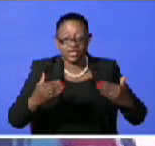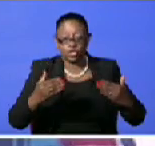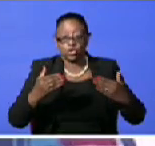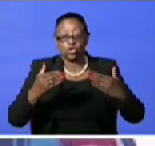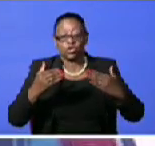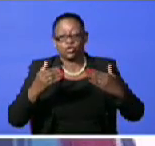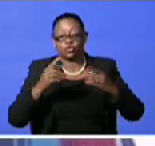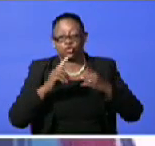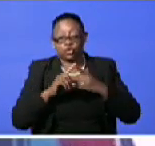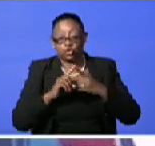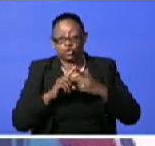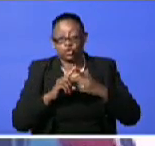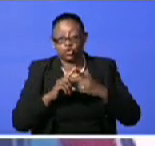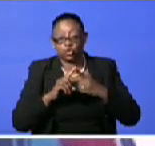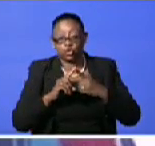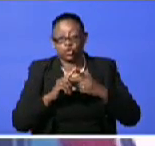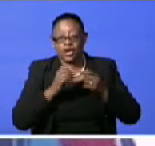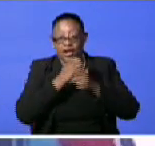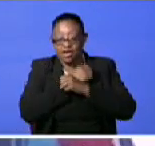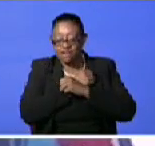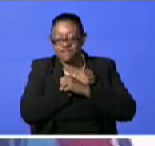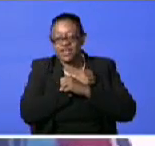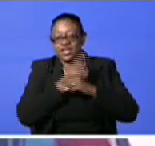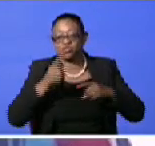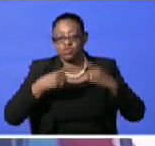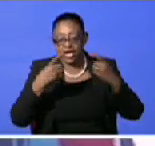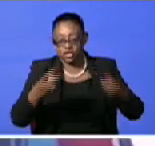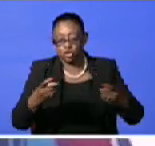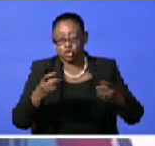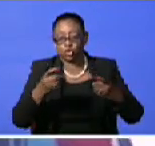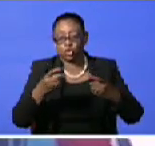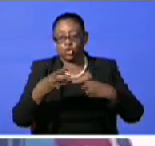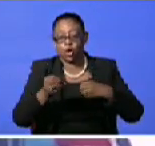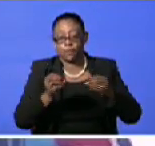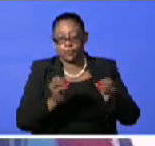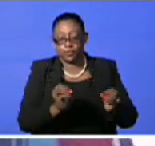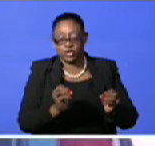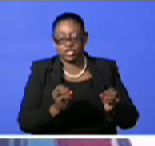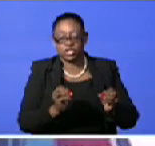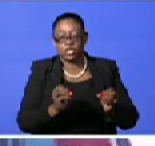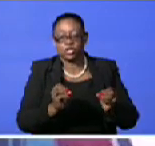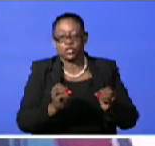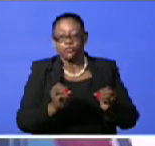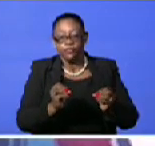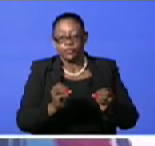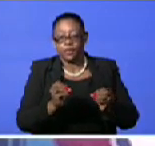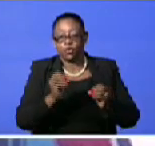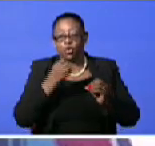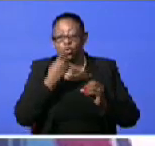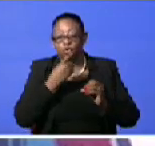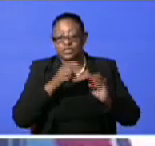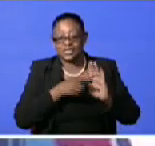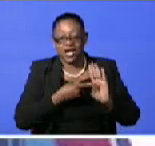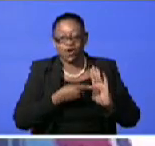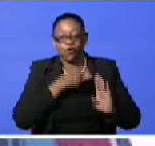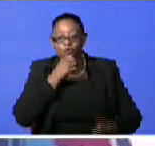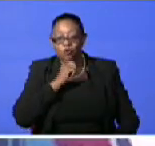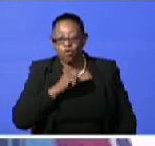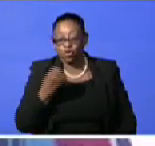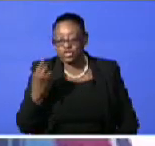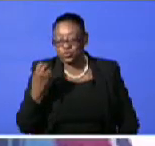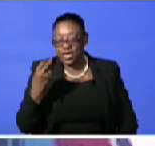to Operation Love and Gratitude. That's a nonprofit initiative started by 12-year-old